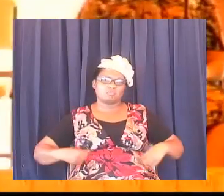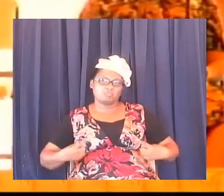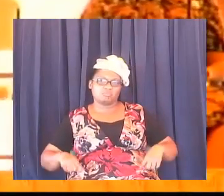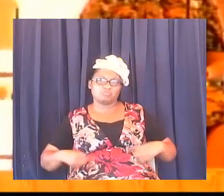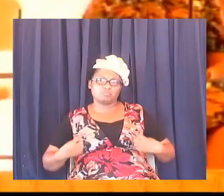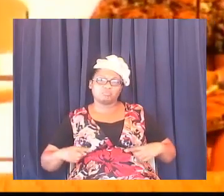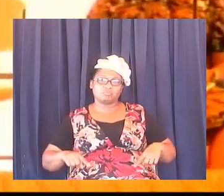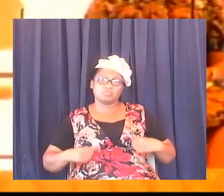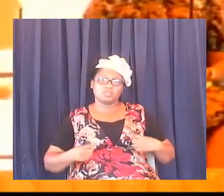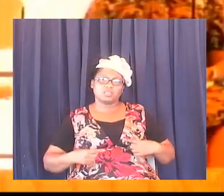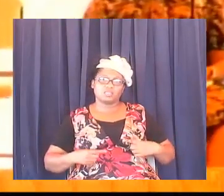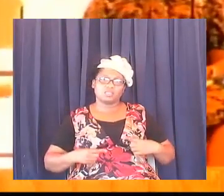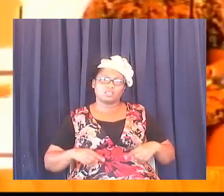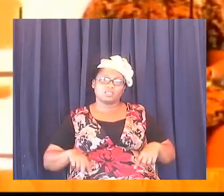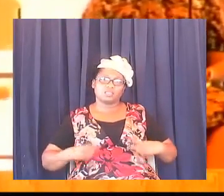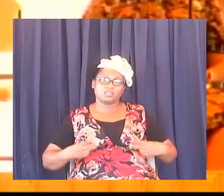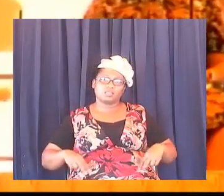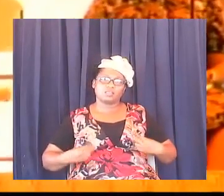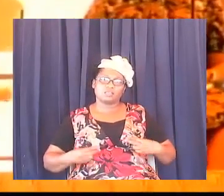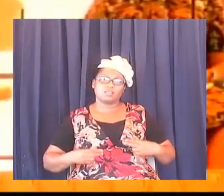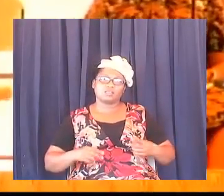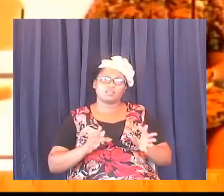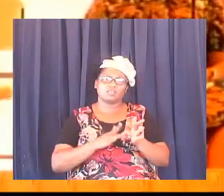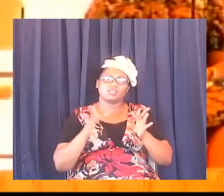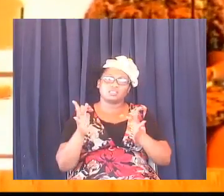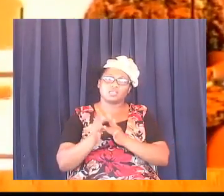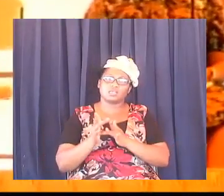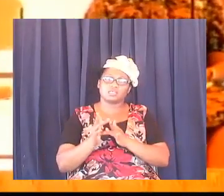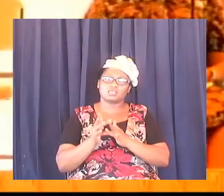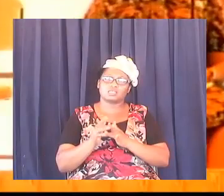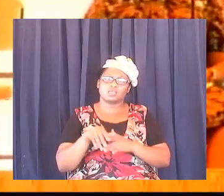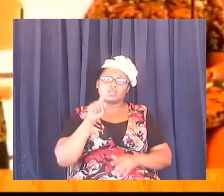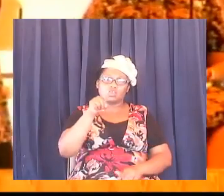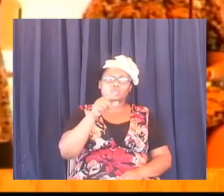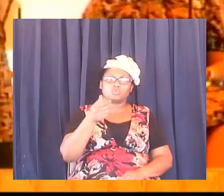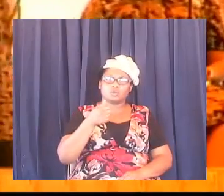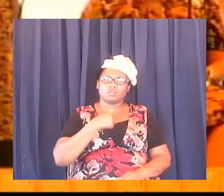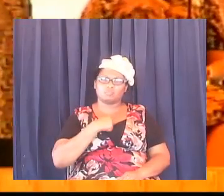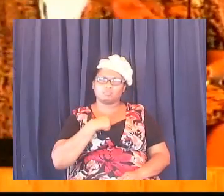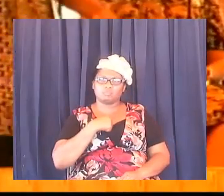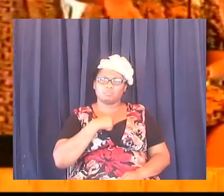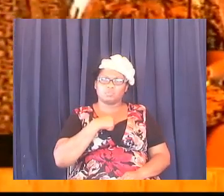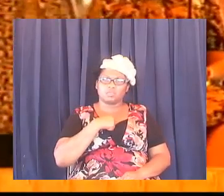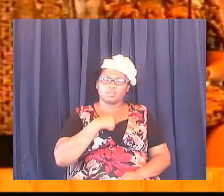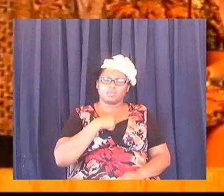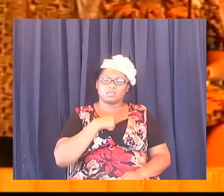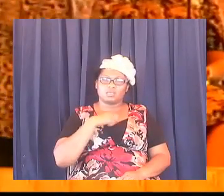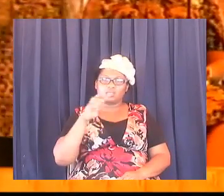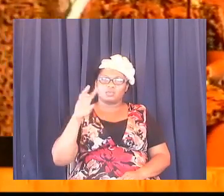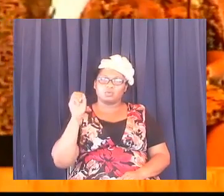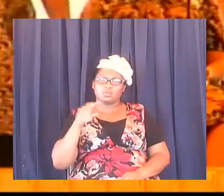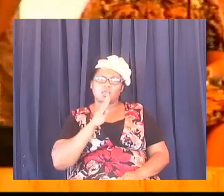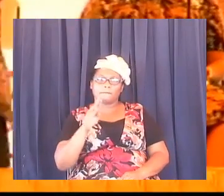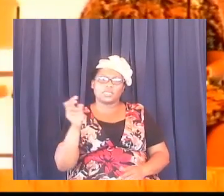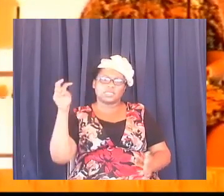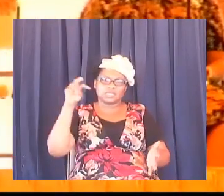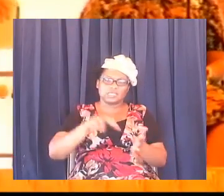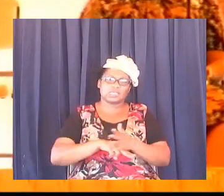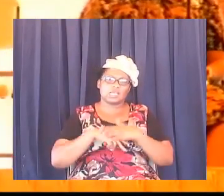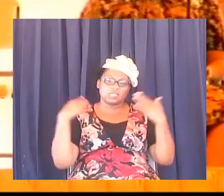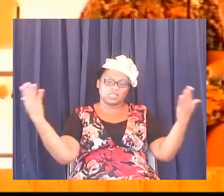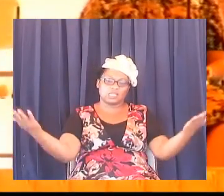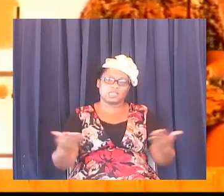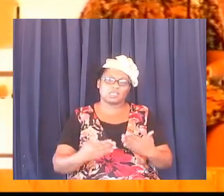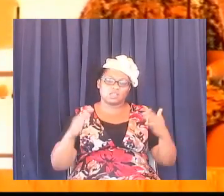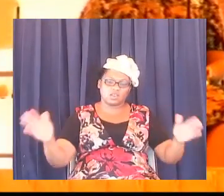God. If it wasn't for those bruising, then you and I would be standing here, lifting our hands,